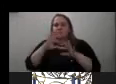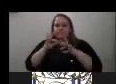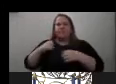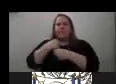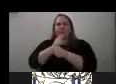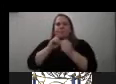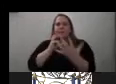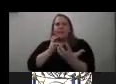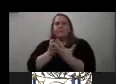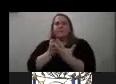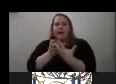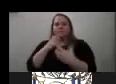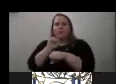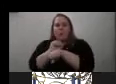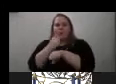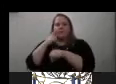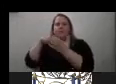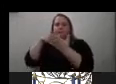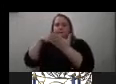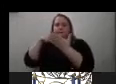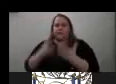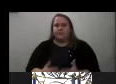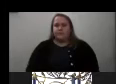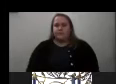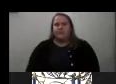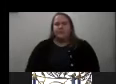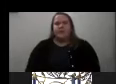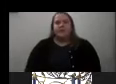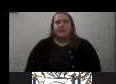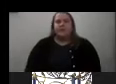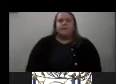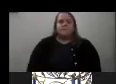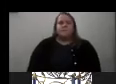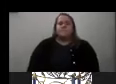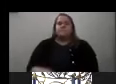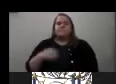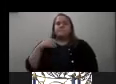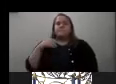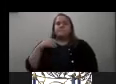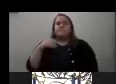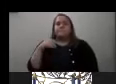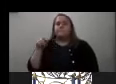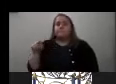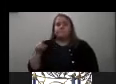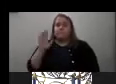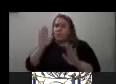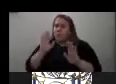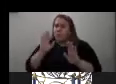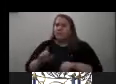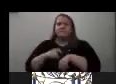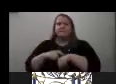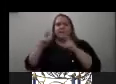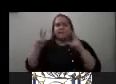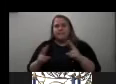dancer or the actor. She had a wonderful time in Paris and also had a lot